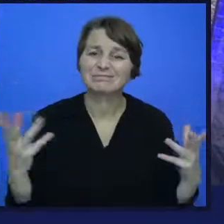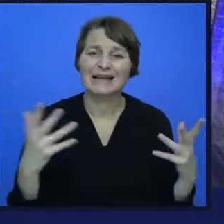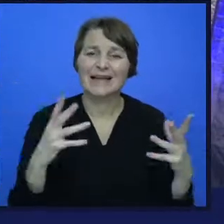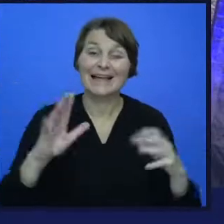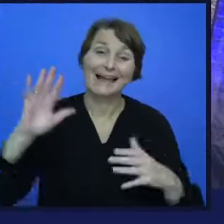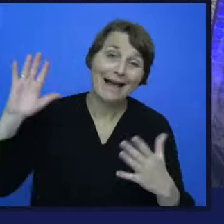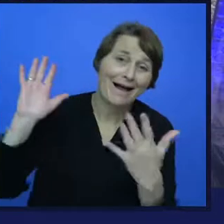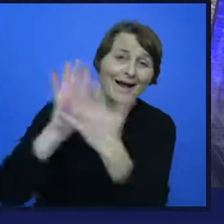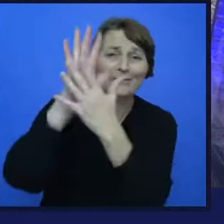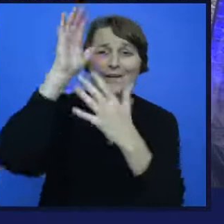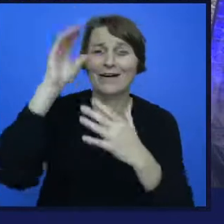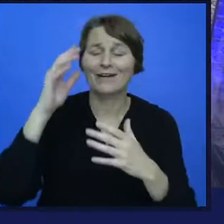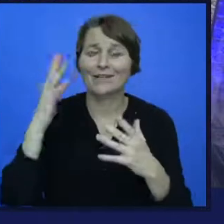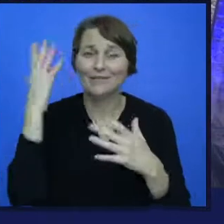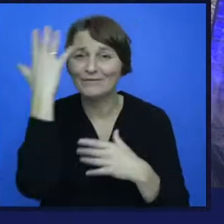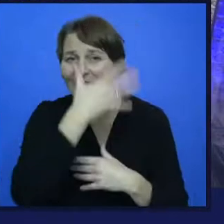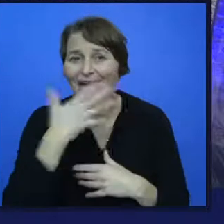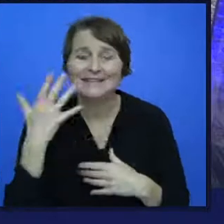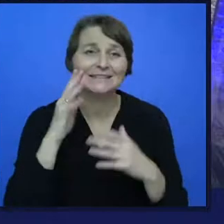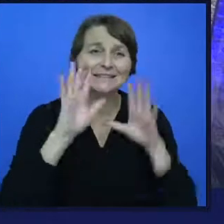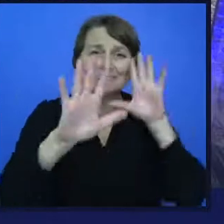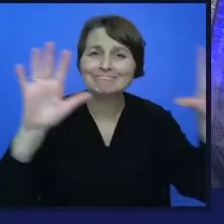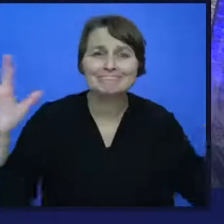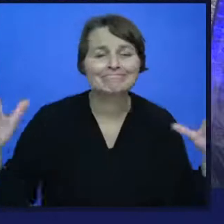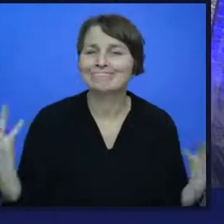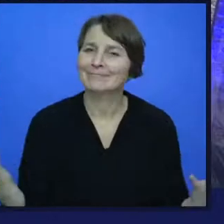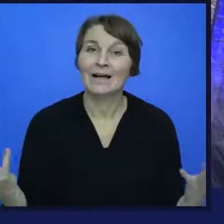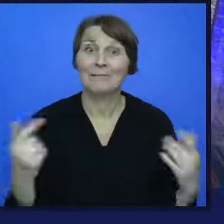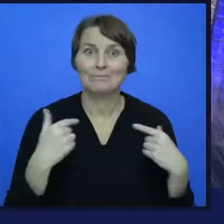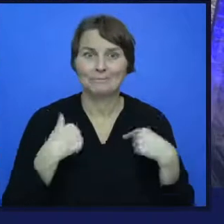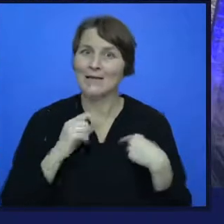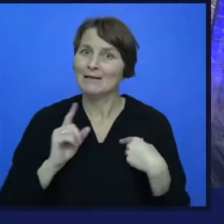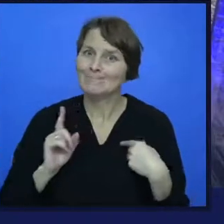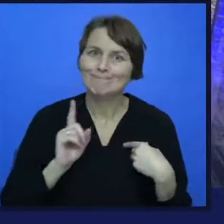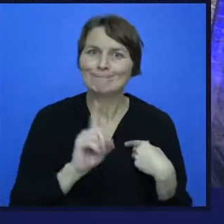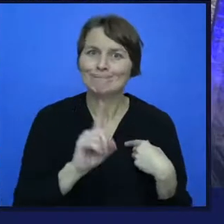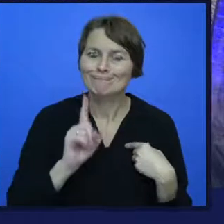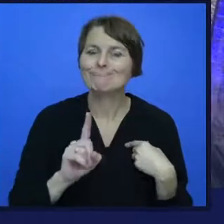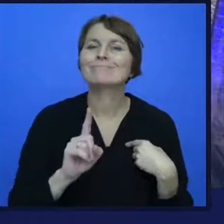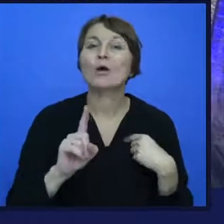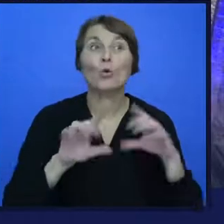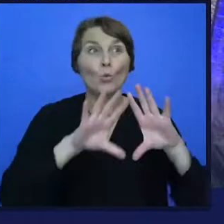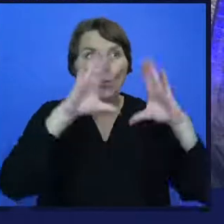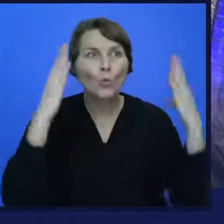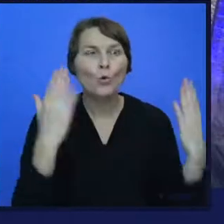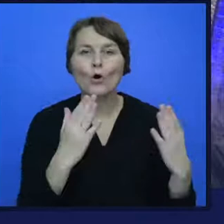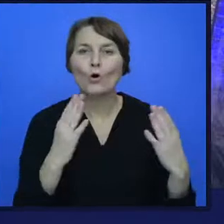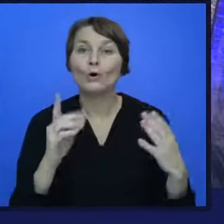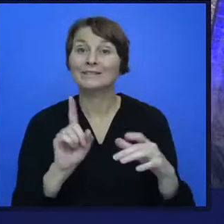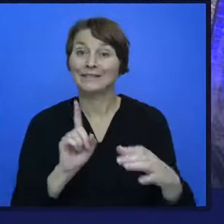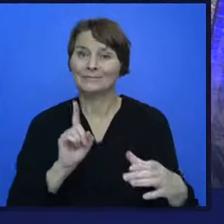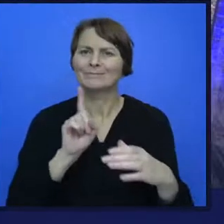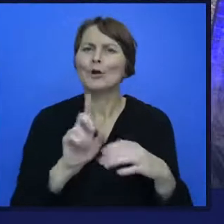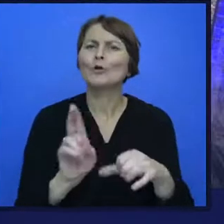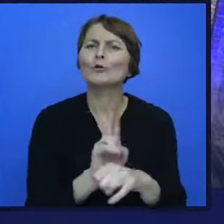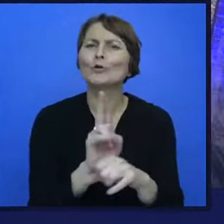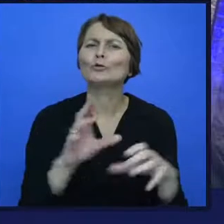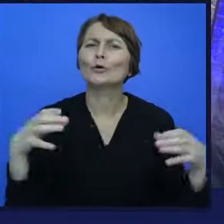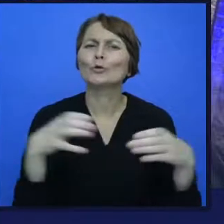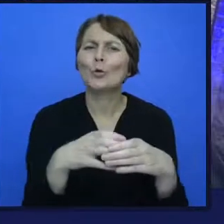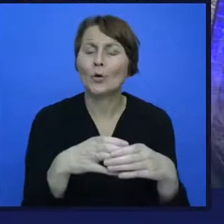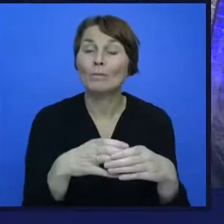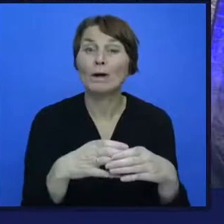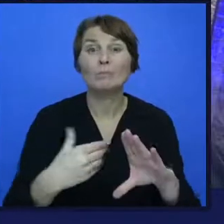to face. But I've sat in a whole bunch of user group meetings from around the world that I wouldn't have had access to prior to this all